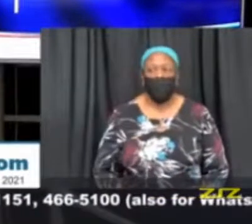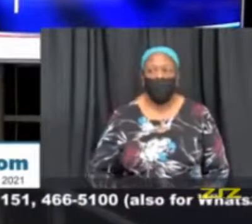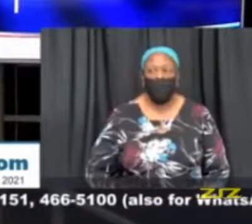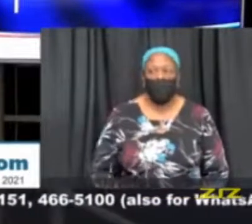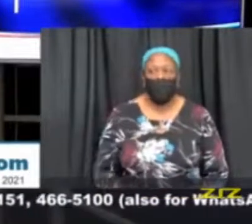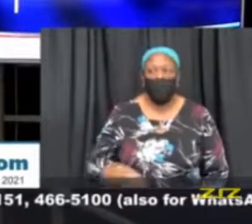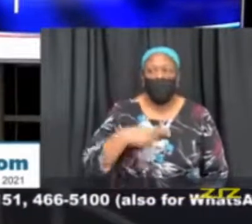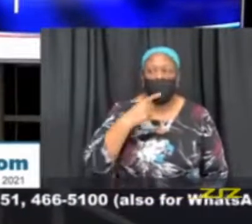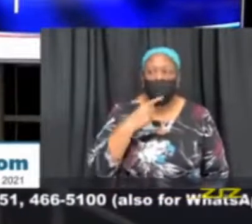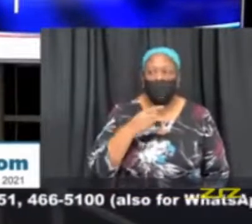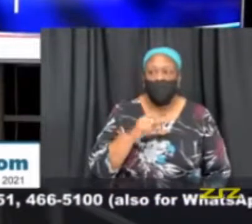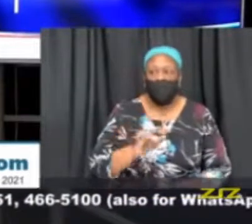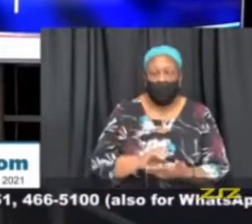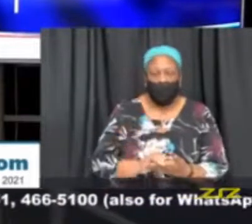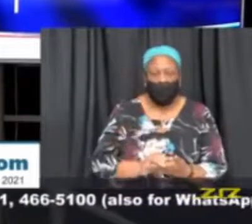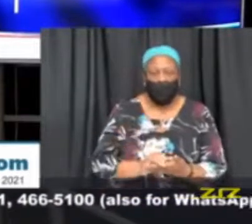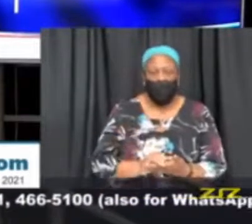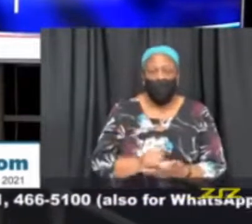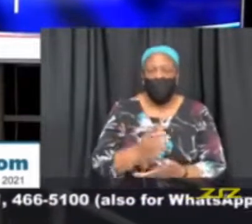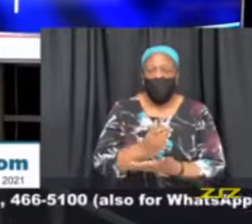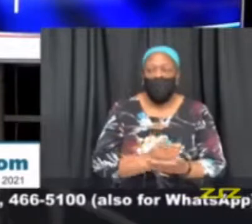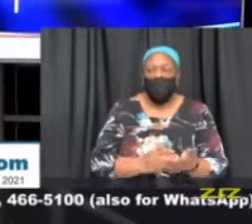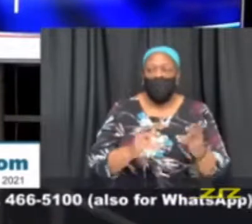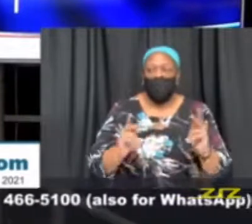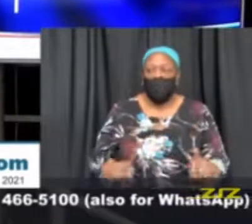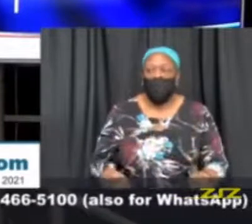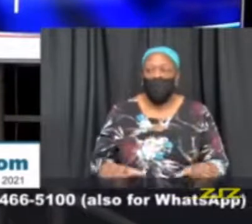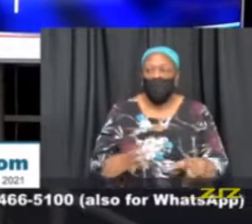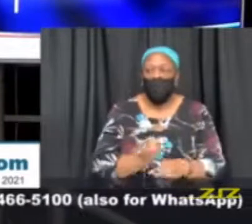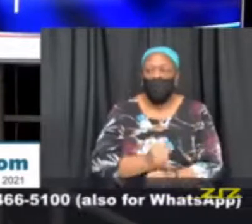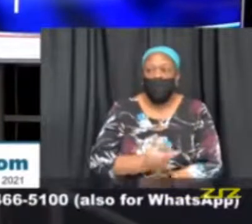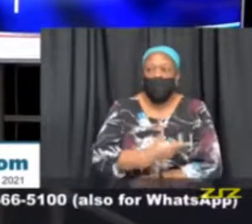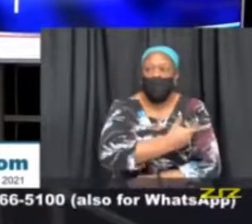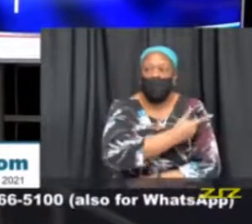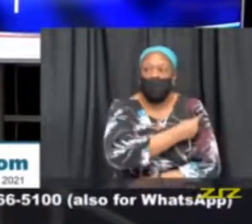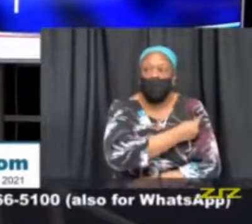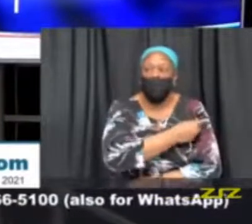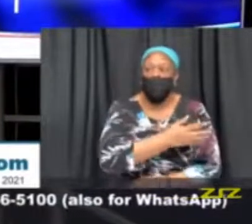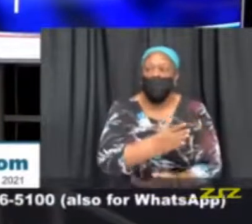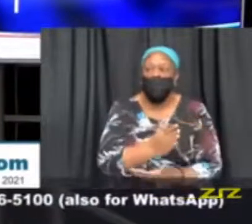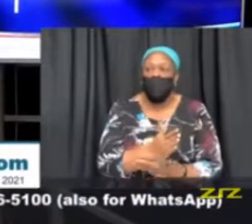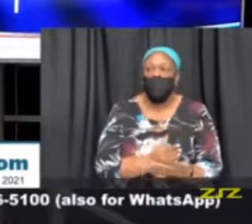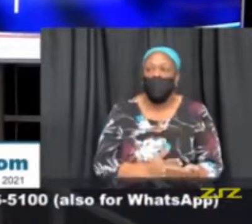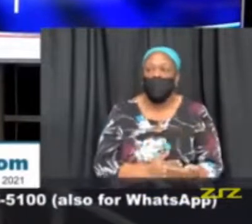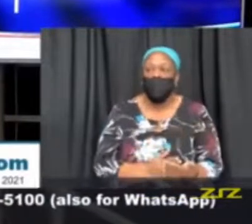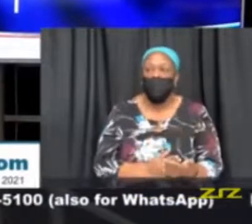persons vaccinated, this report, and from those vaccinated, so many had been